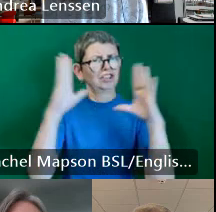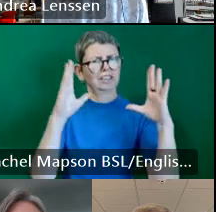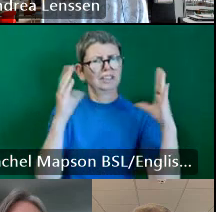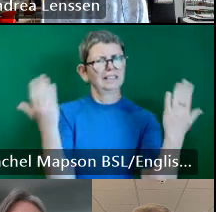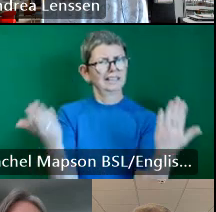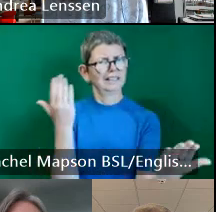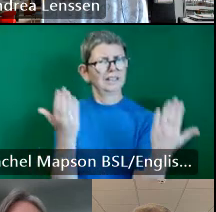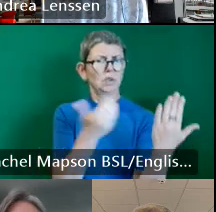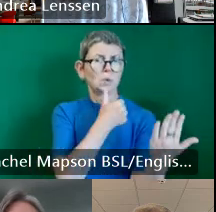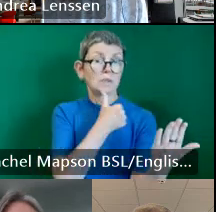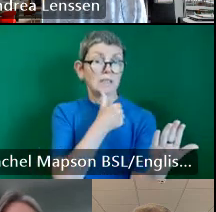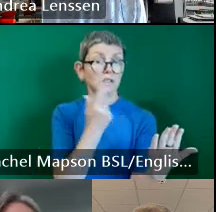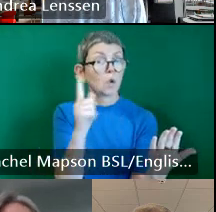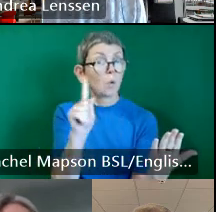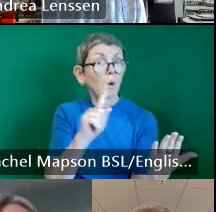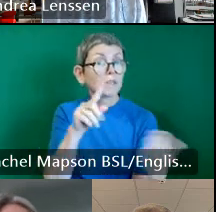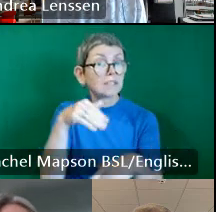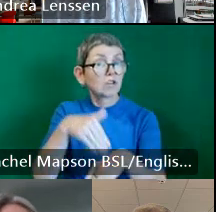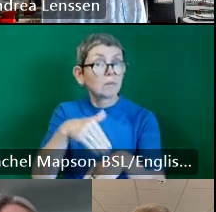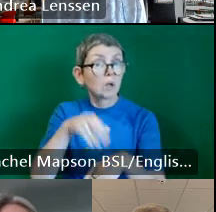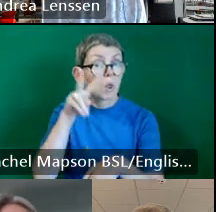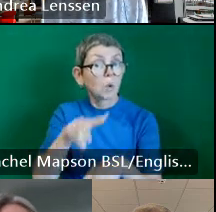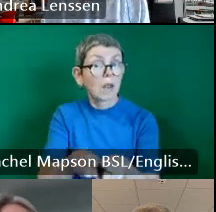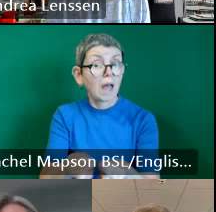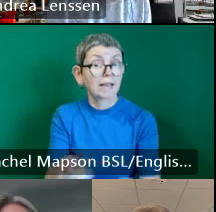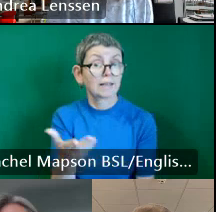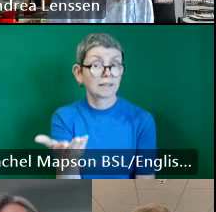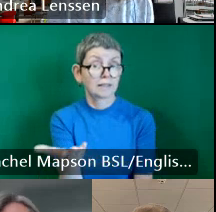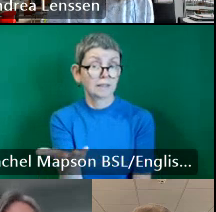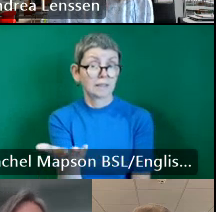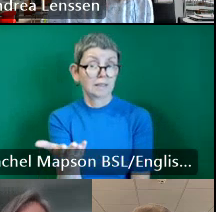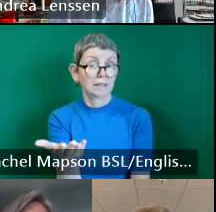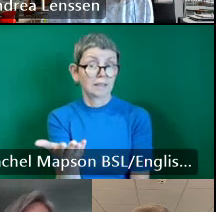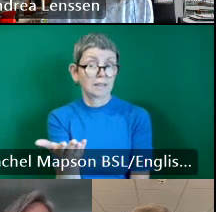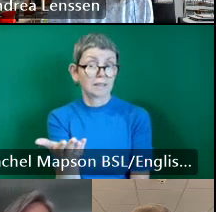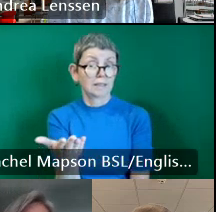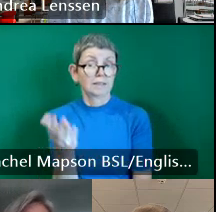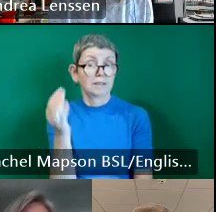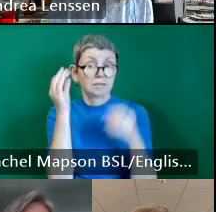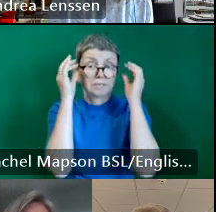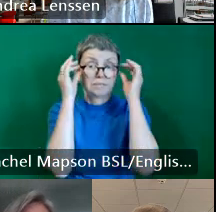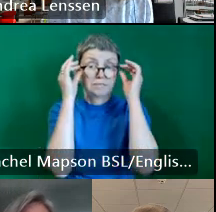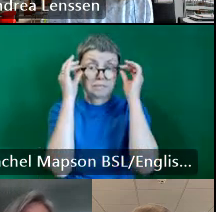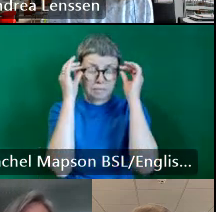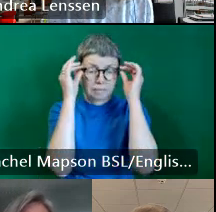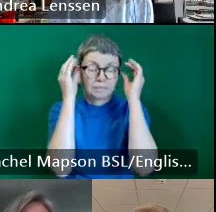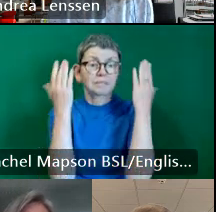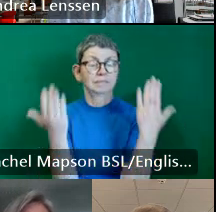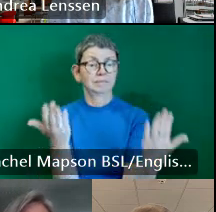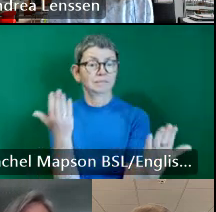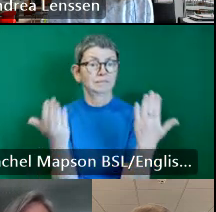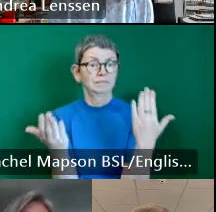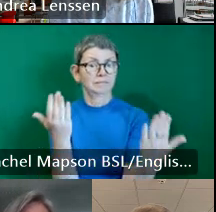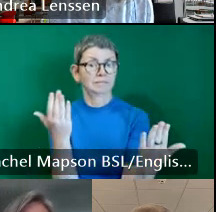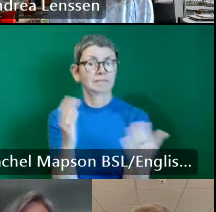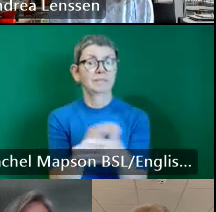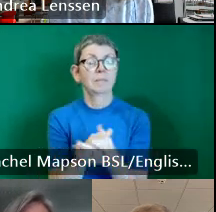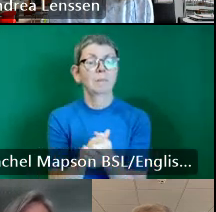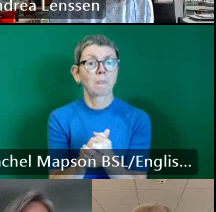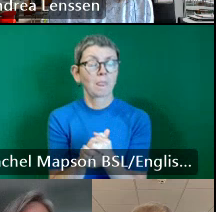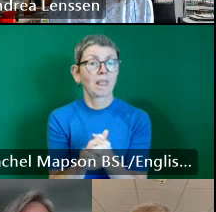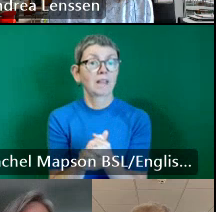what does a criminal look like? Because in media, they create these images that they show over and over again in terms of the